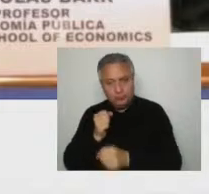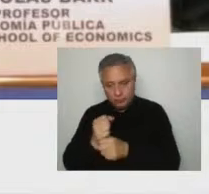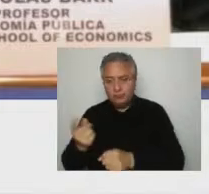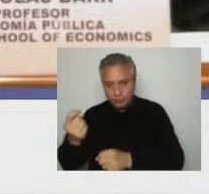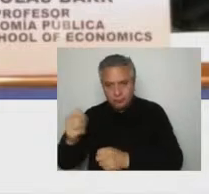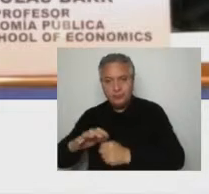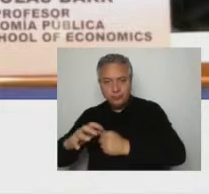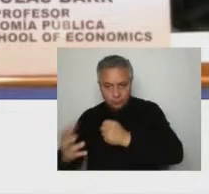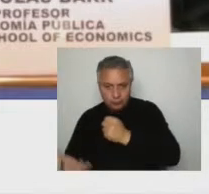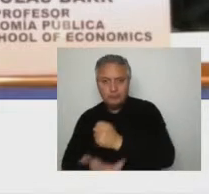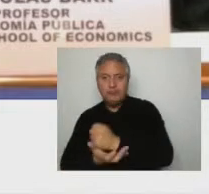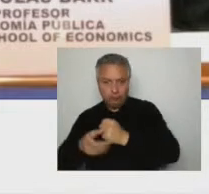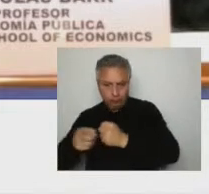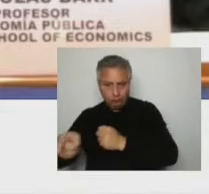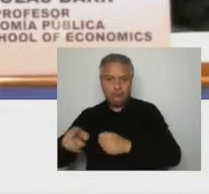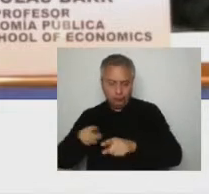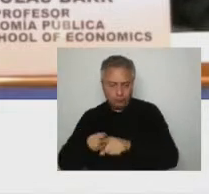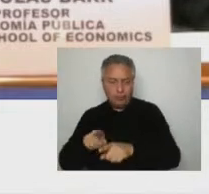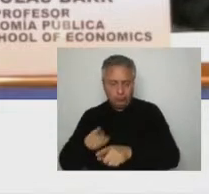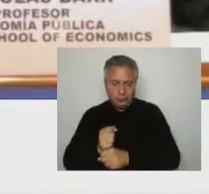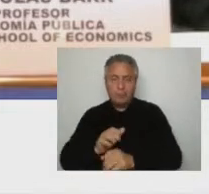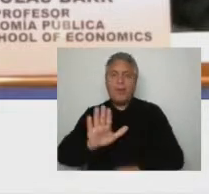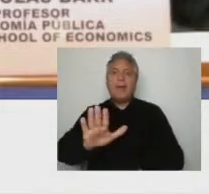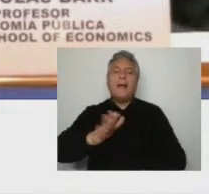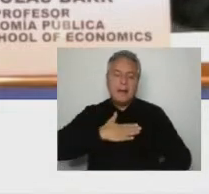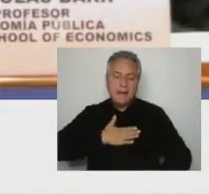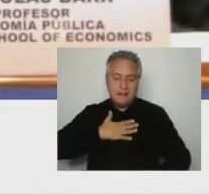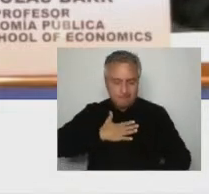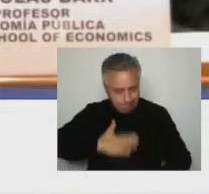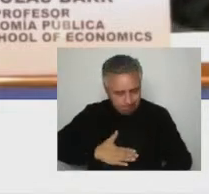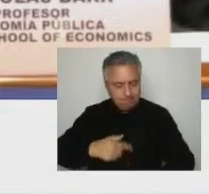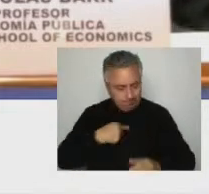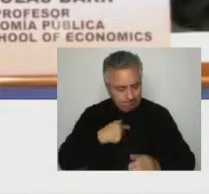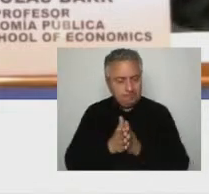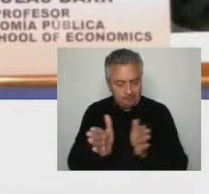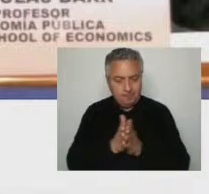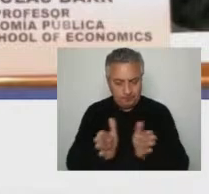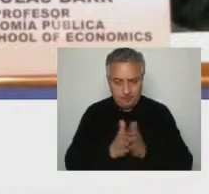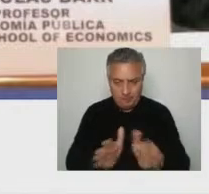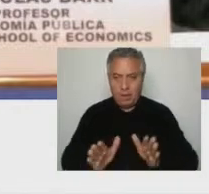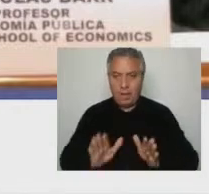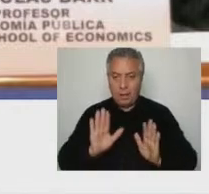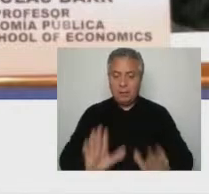little bit. Limited choice, automatic enrollment in a